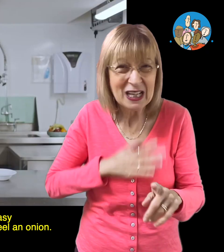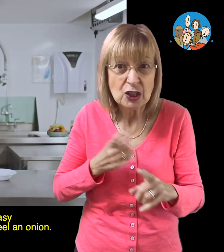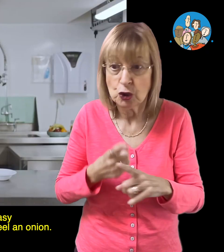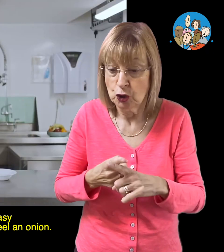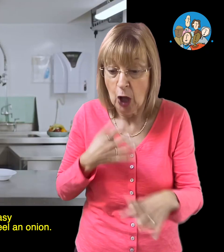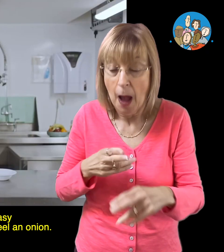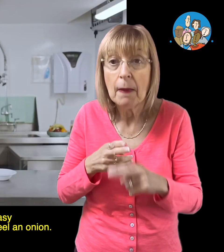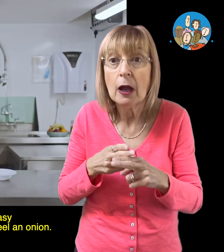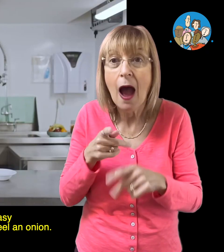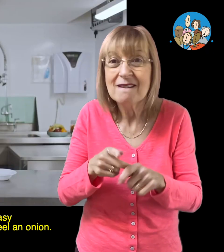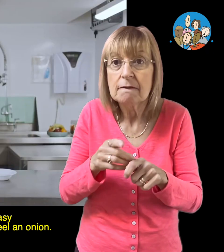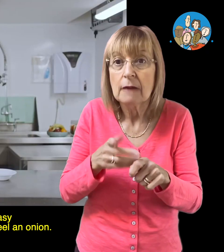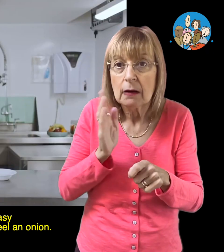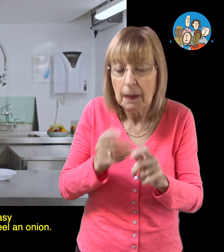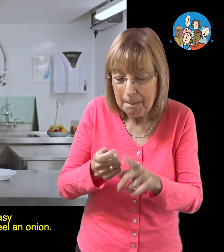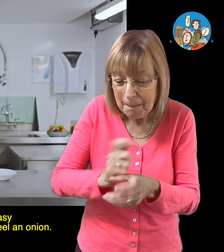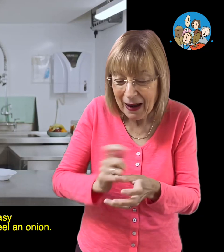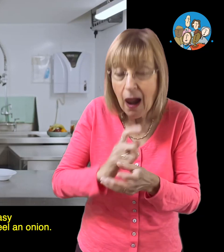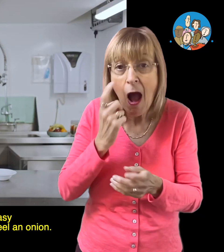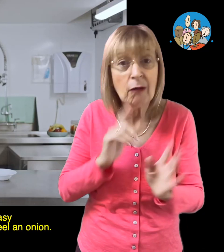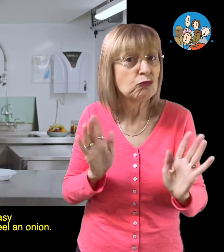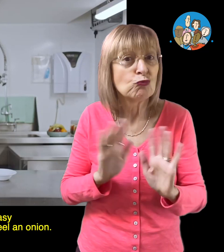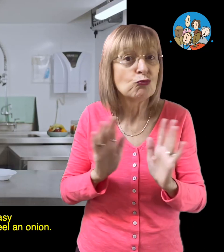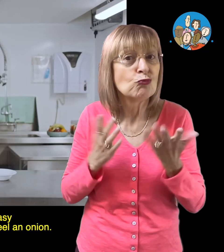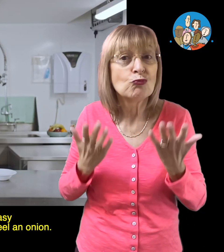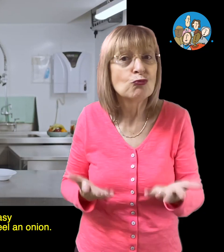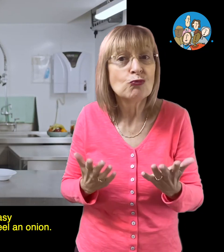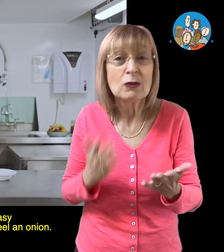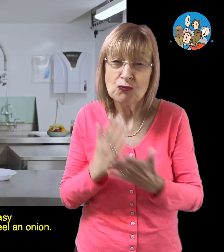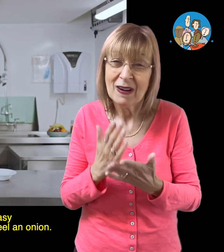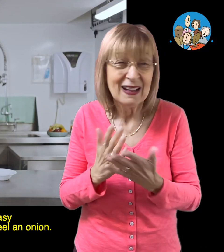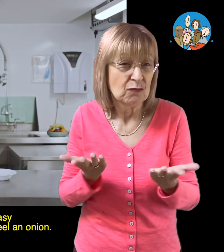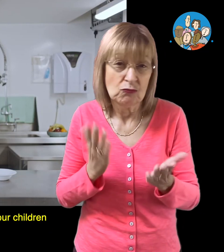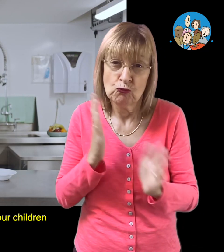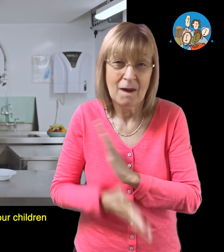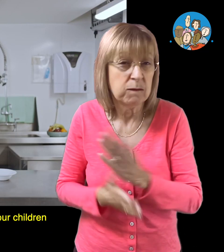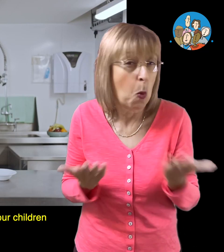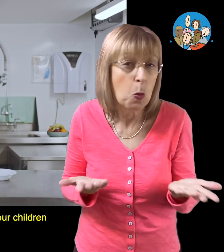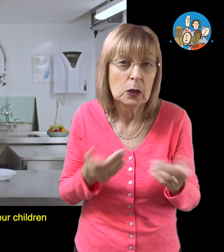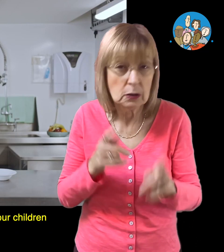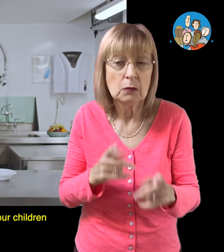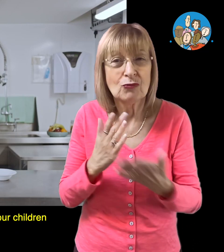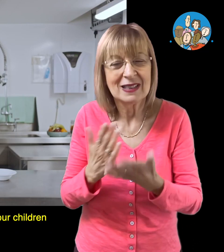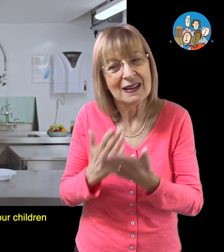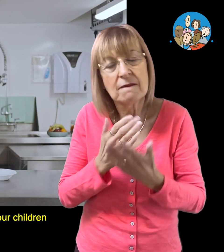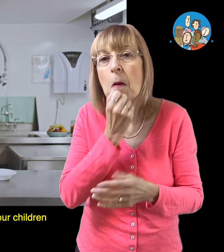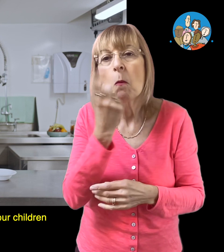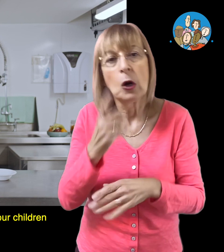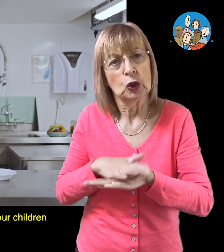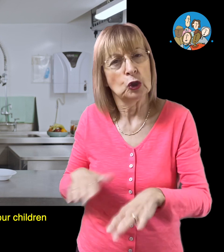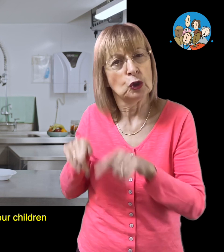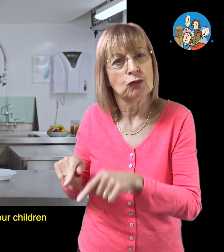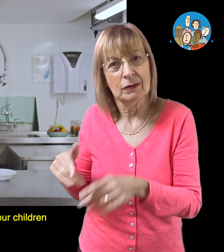quite easy, so you don't even need to use a sharp knife to peel an onion. So this is probably the most